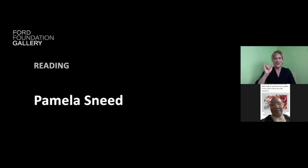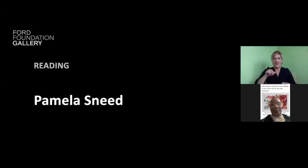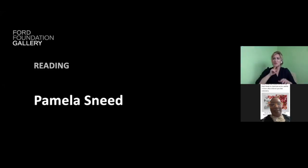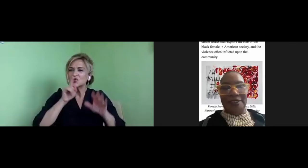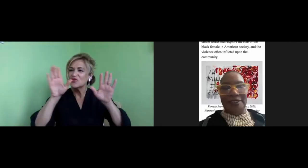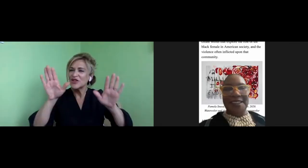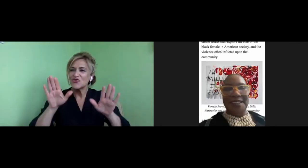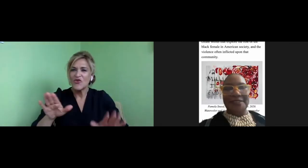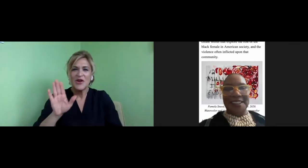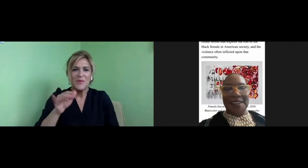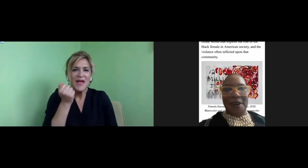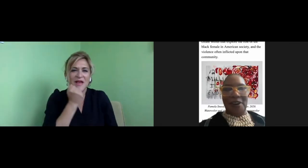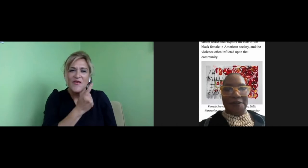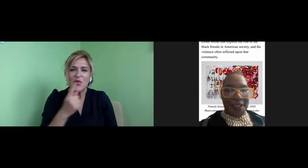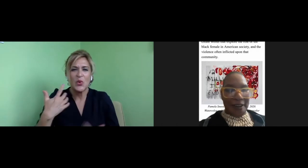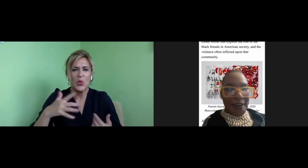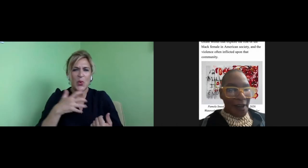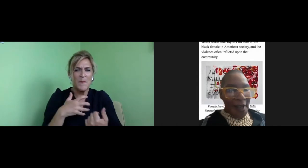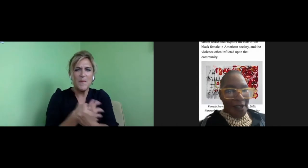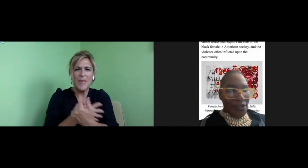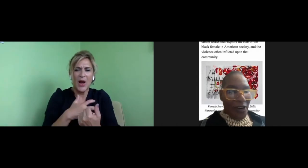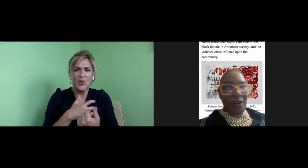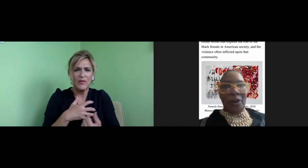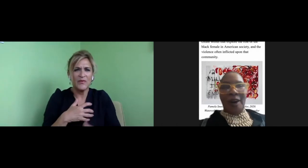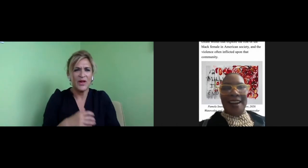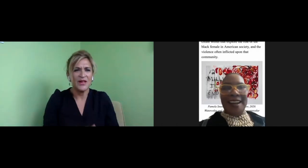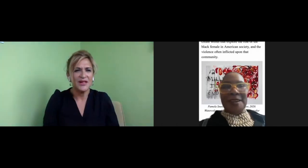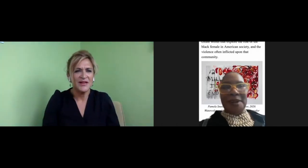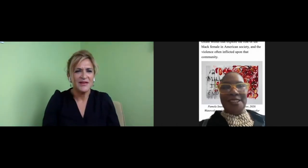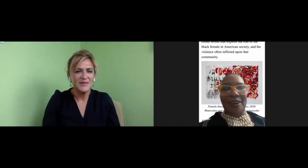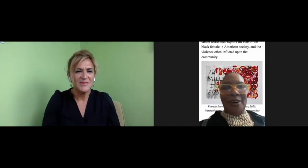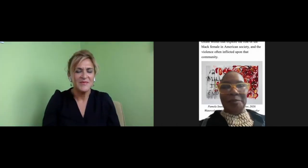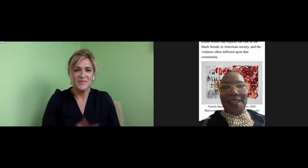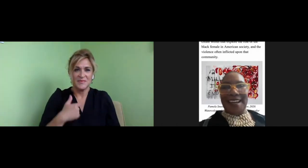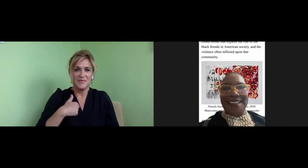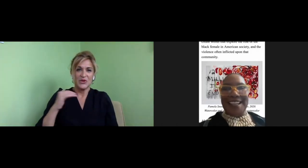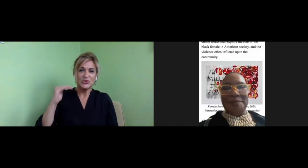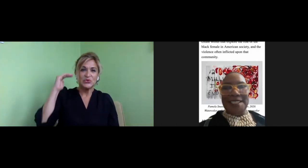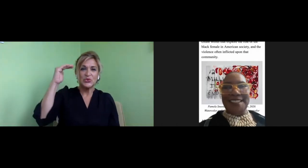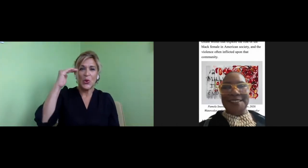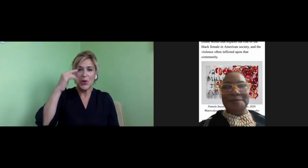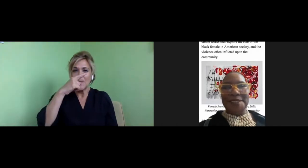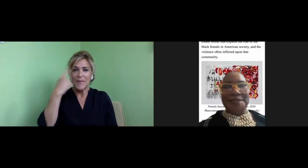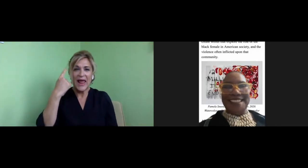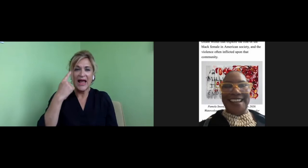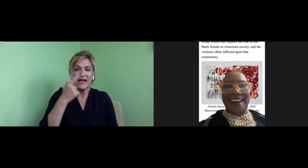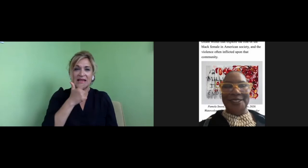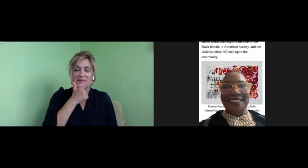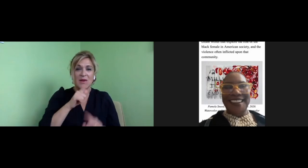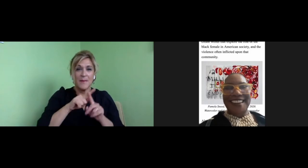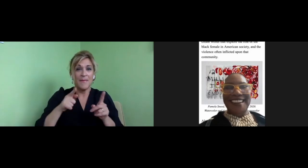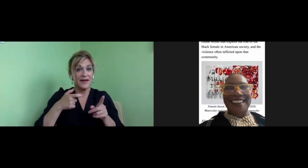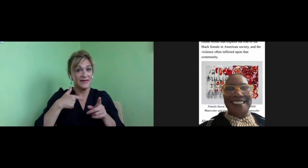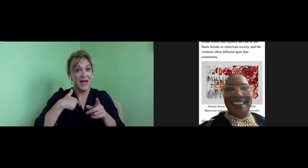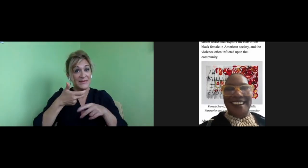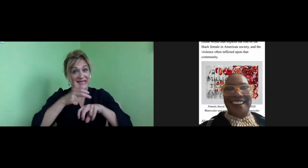Everyone, really, really powerful here. So, I am a tall Black lesbian, but I'm sitting down,